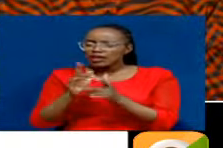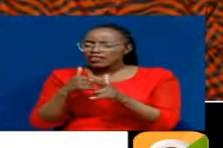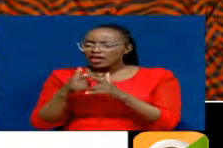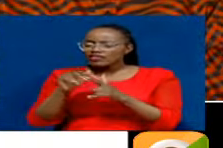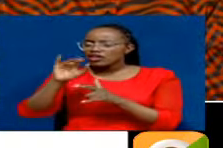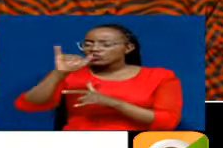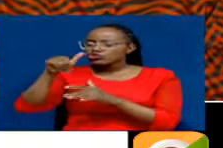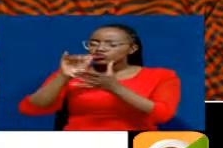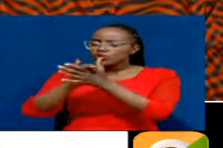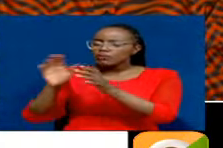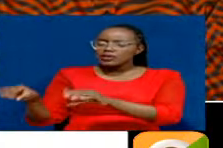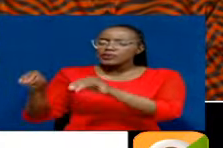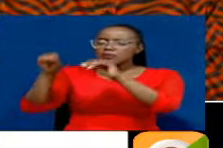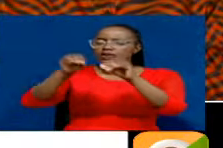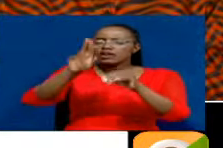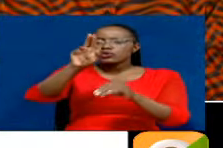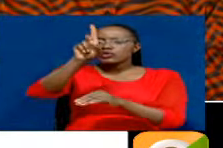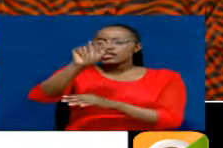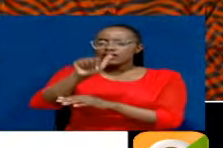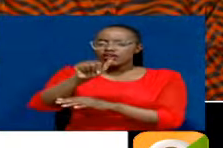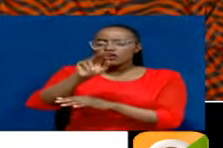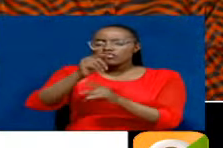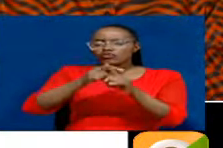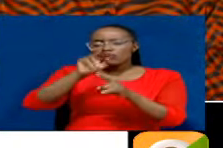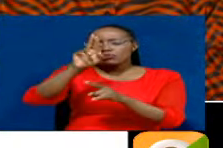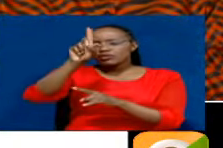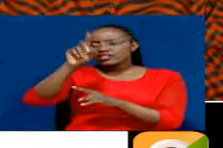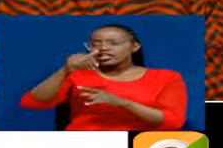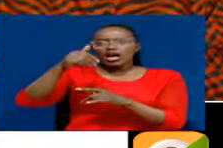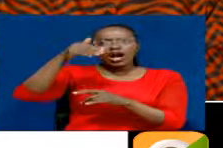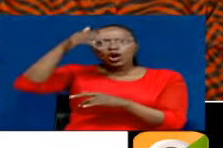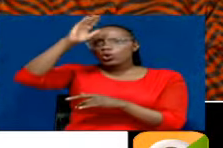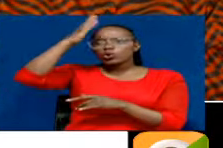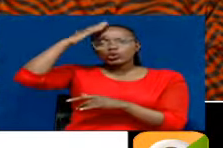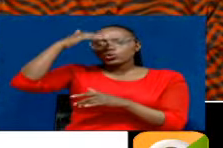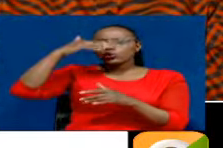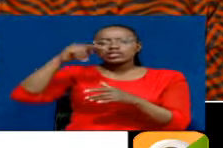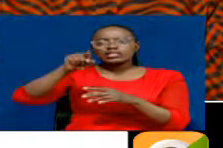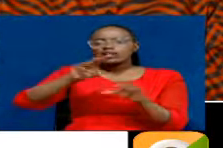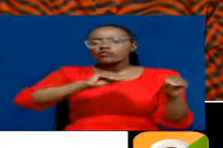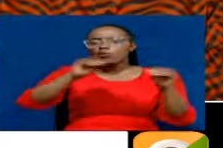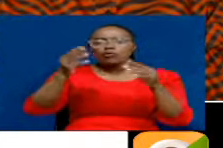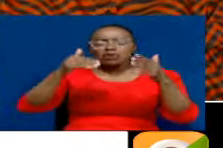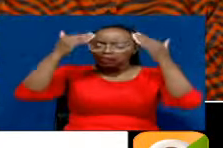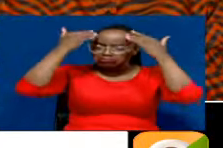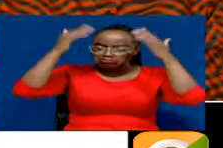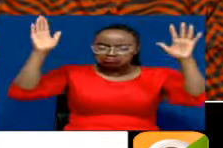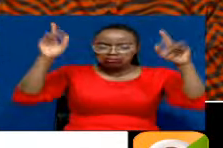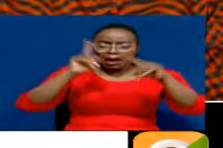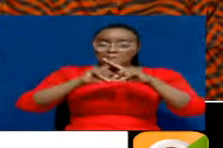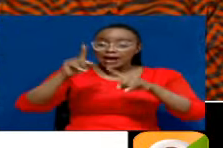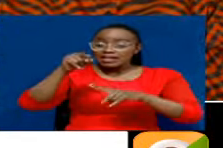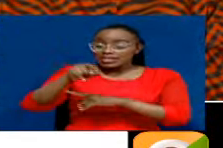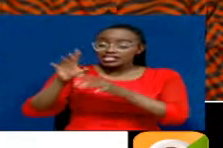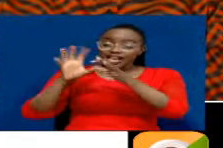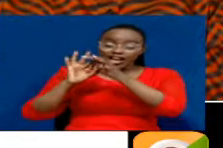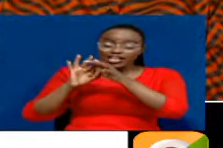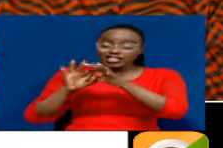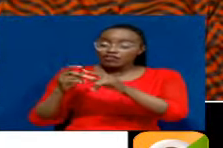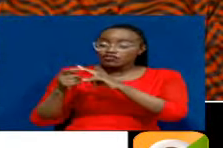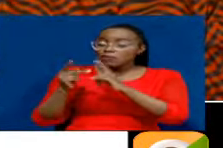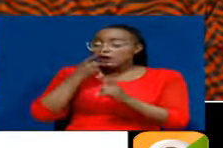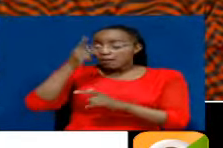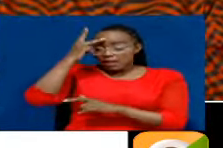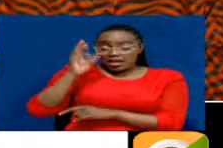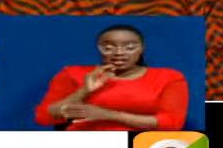Jubilee, and now Jubilee now to UDA, from UDA, God knows where. So it's a culture that we're running, unfortunately, from my